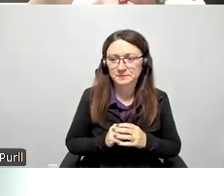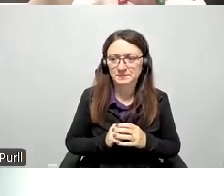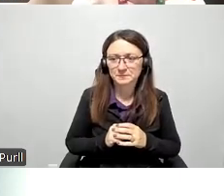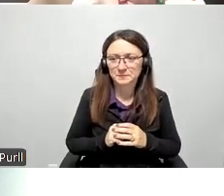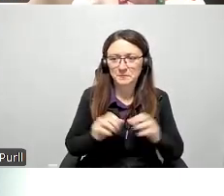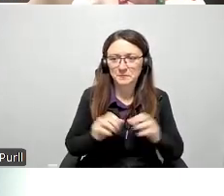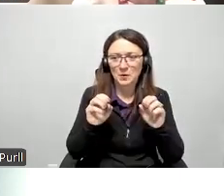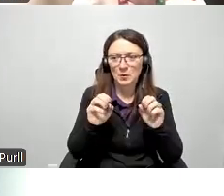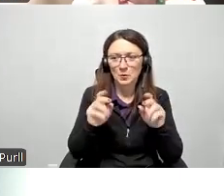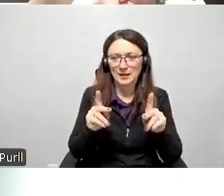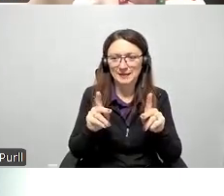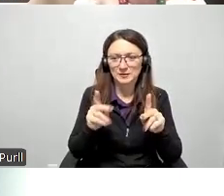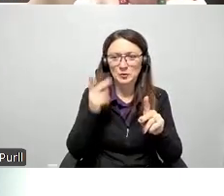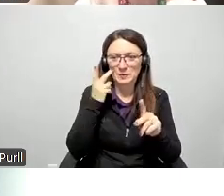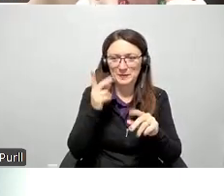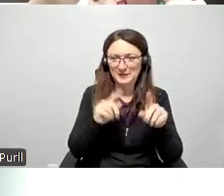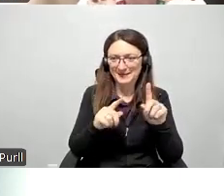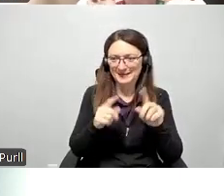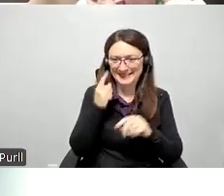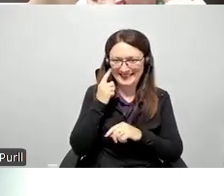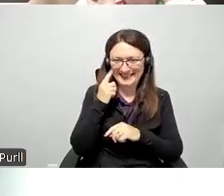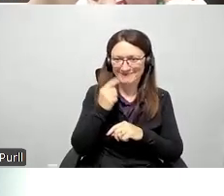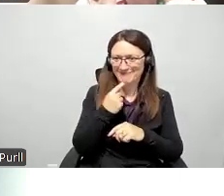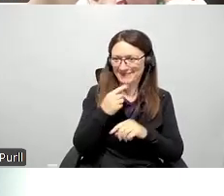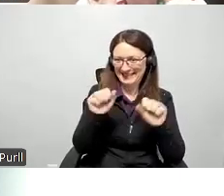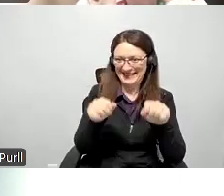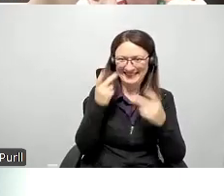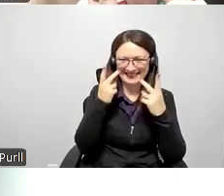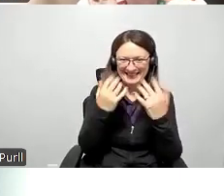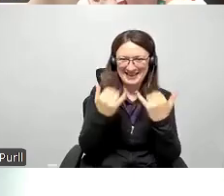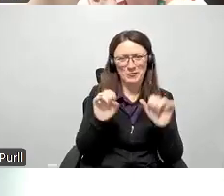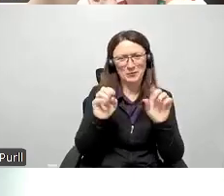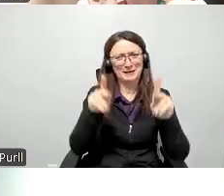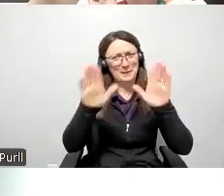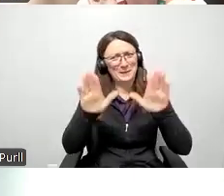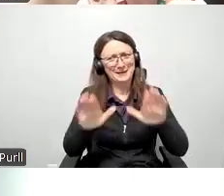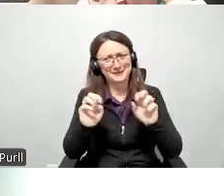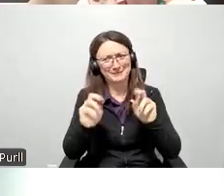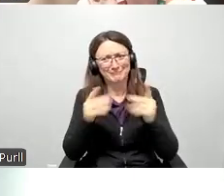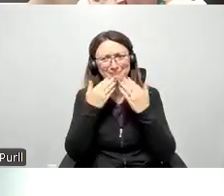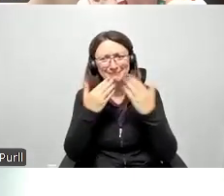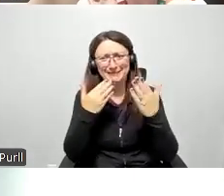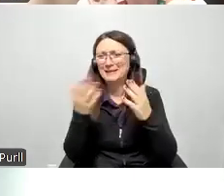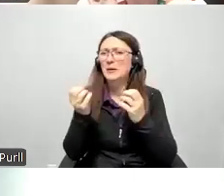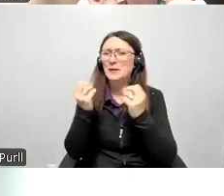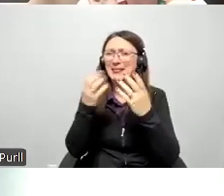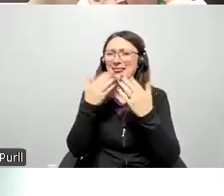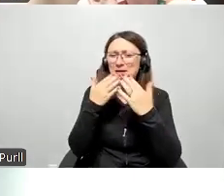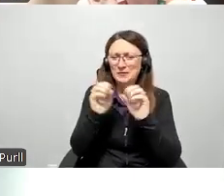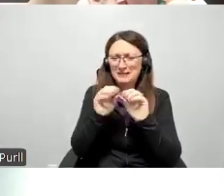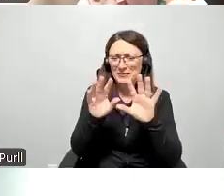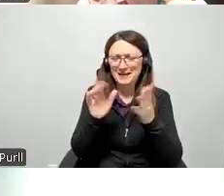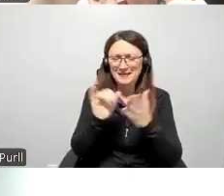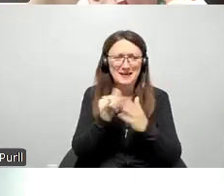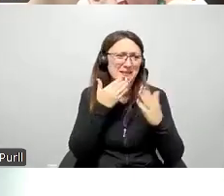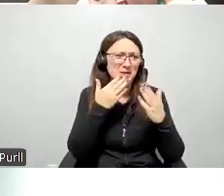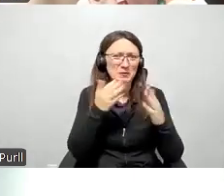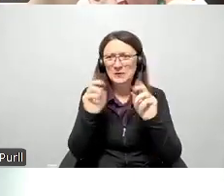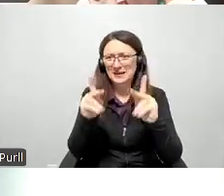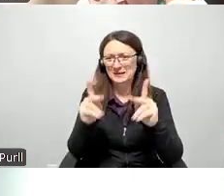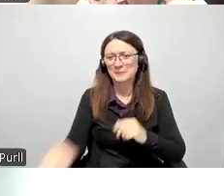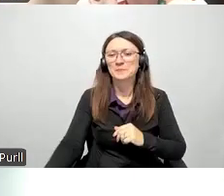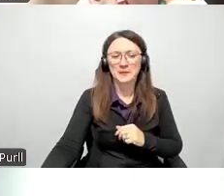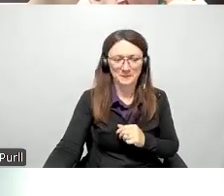Okay, I'm seeing folks saying that they can see now, which is amazing. Thank you. Thank Appreciate you. everyone clarifying that. That's great. Thank you.